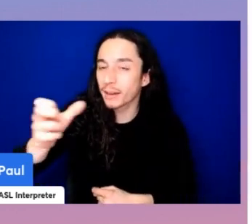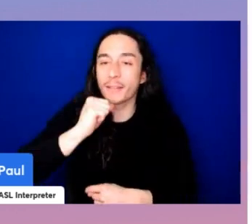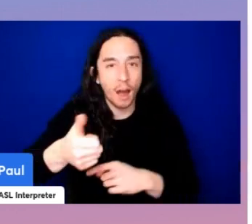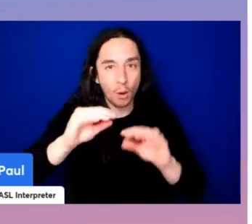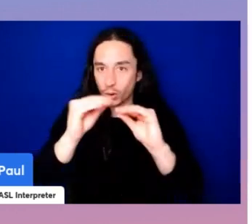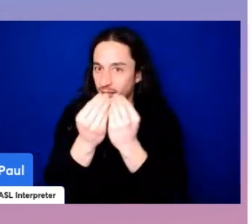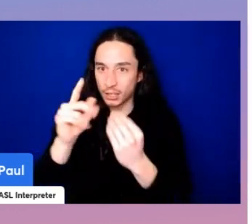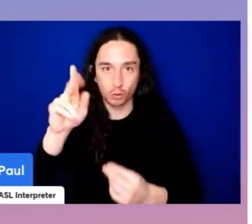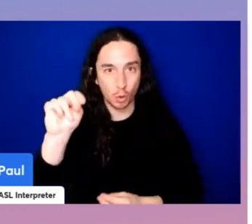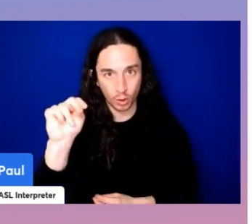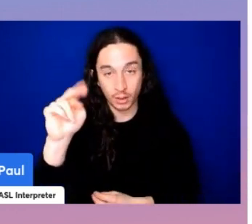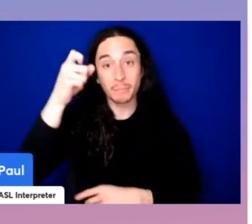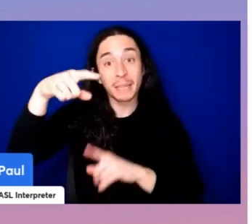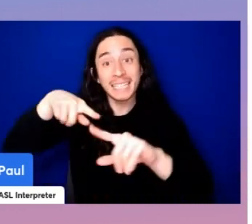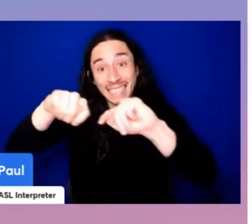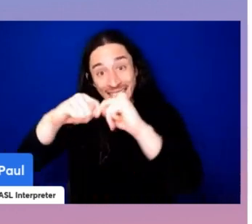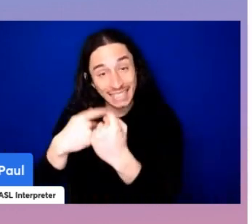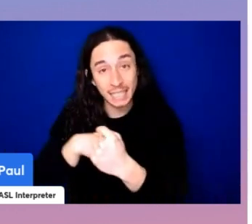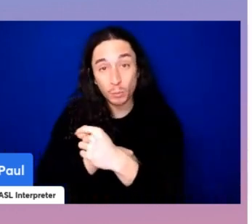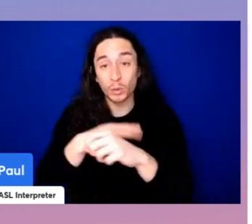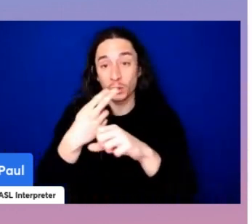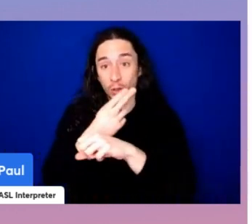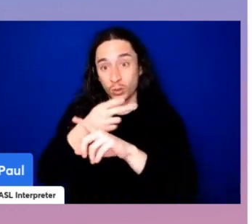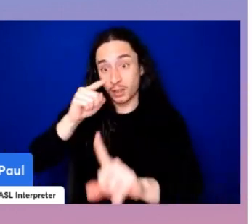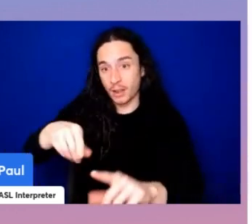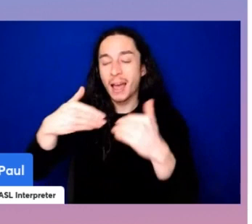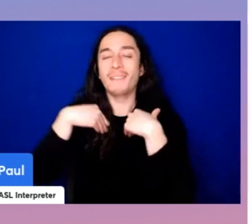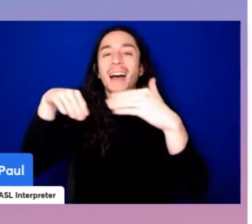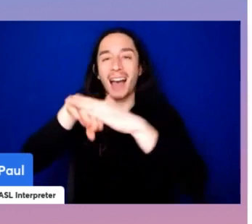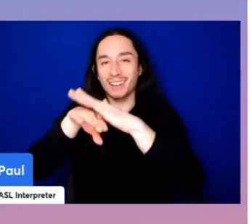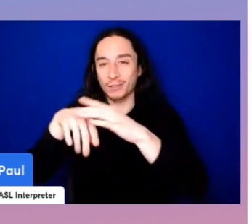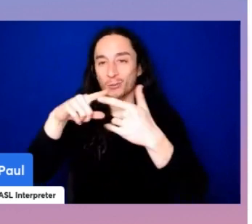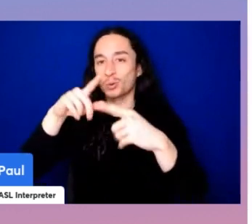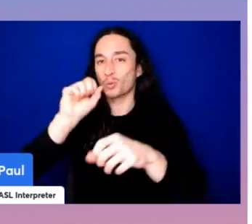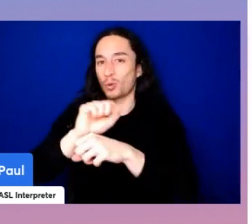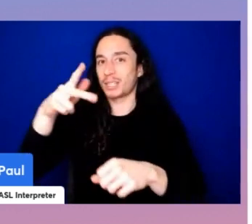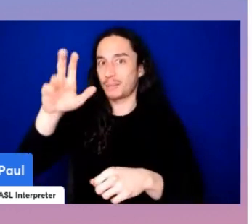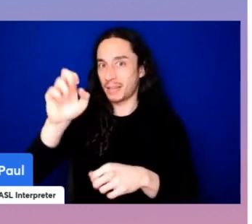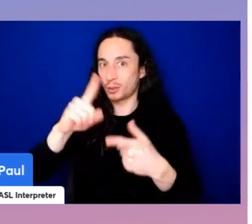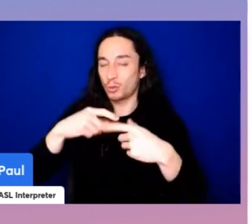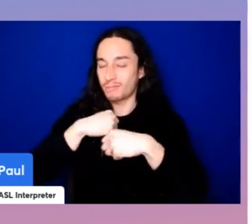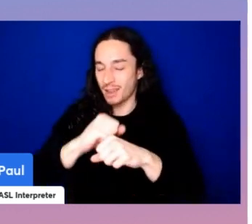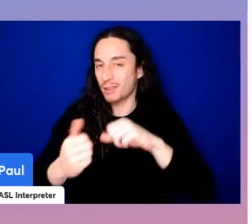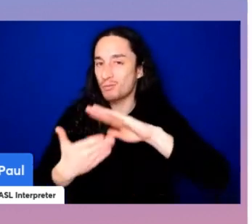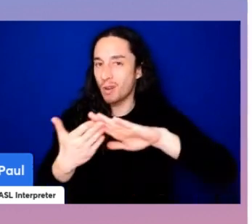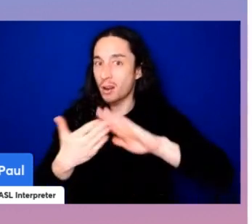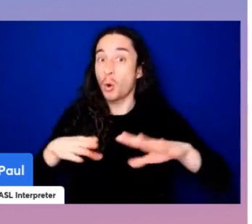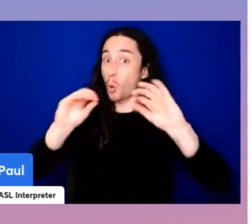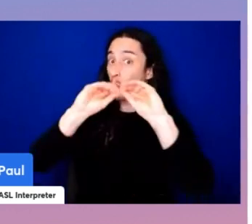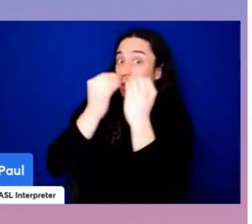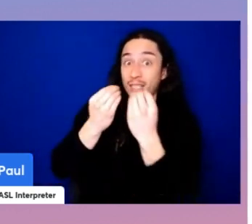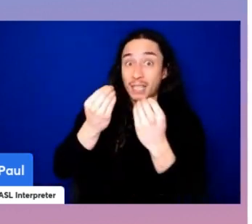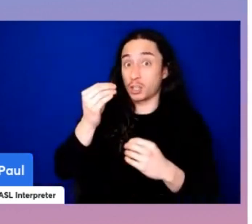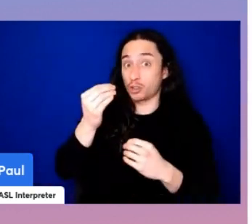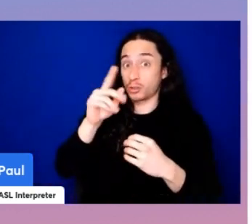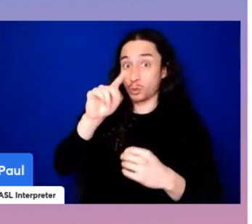we're using has access to this workspace in order to create runs. The organization token is not able to create